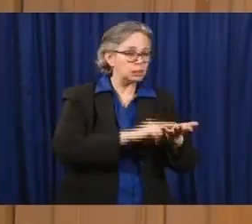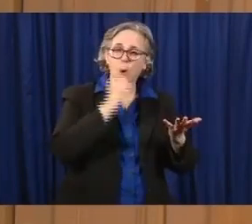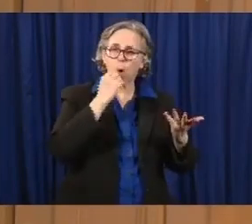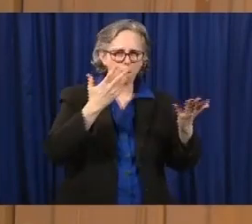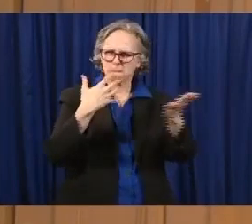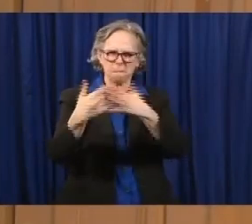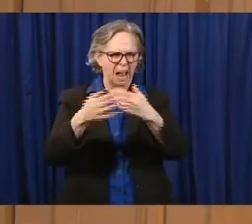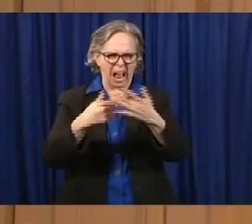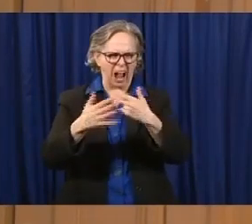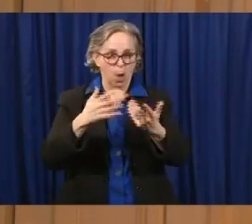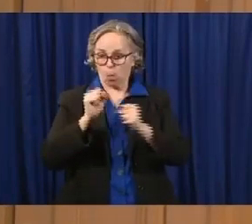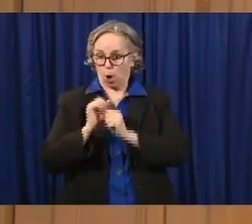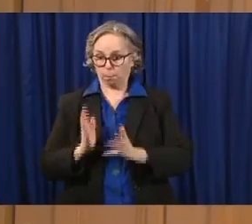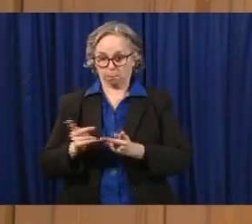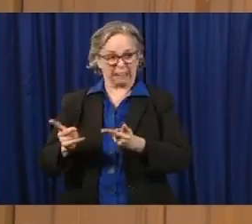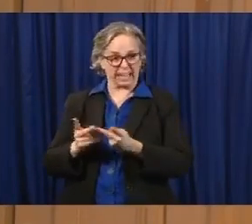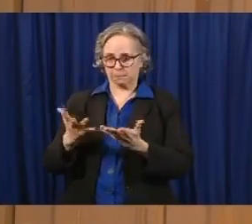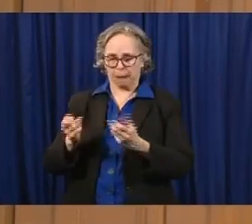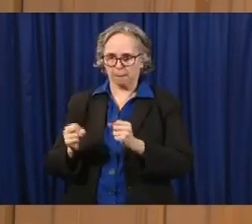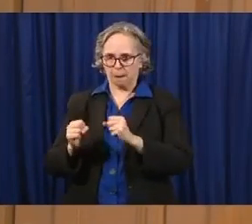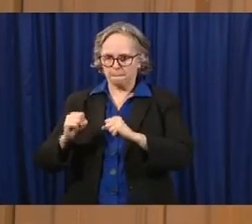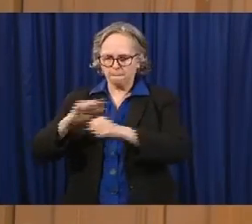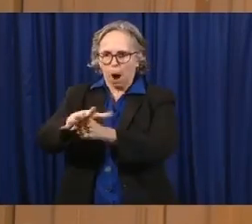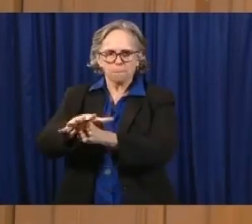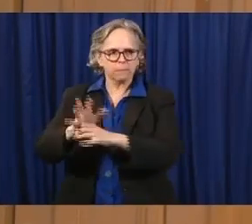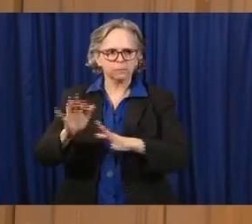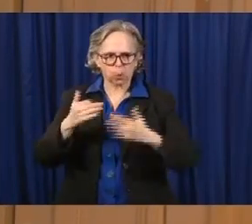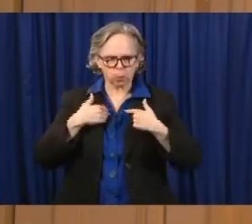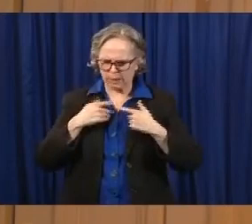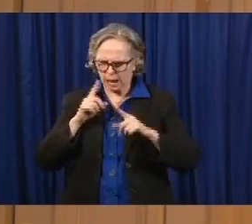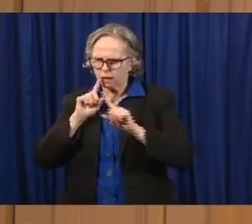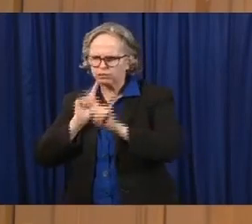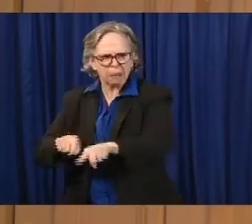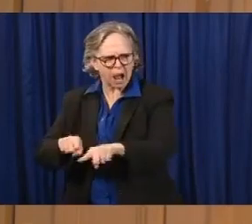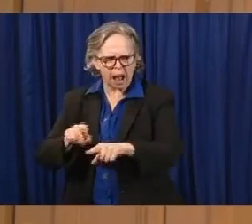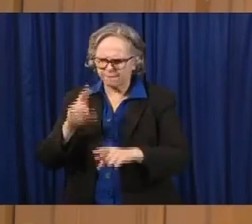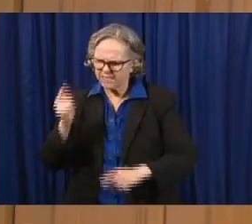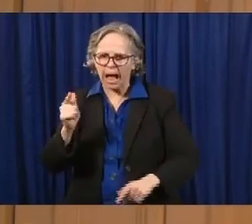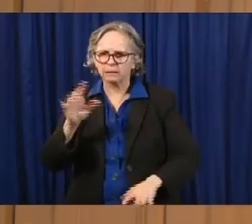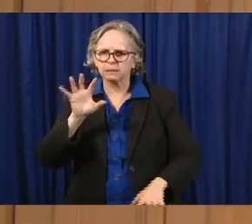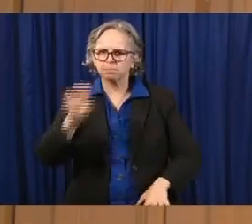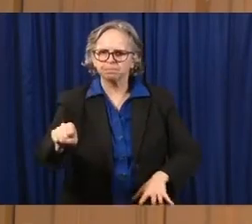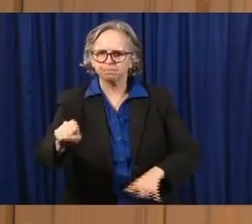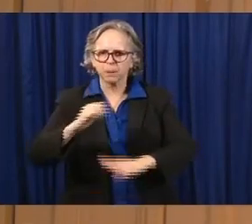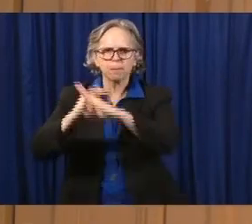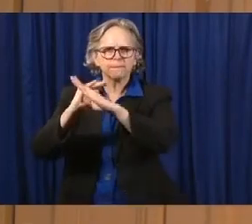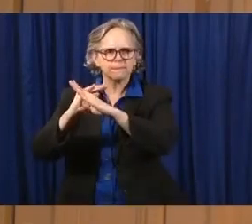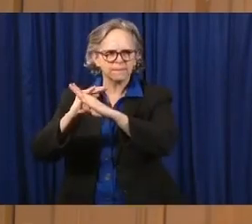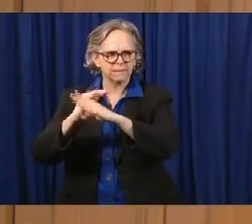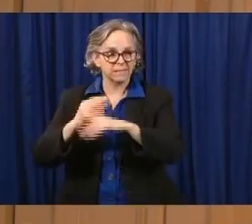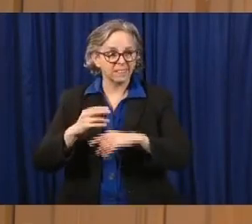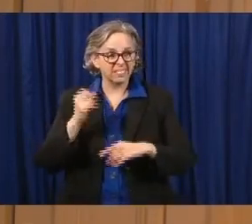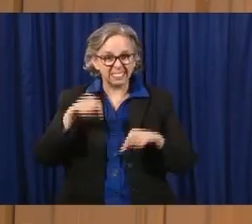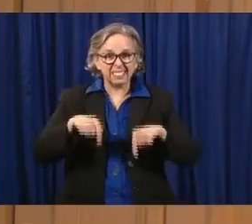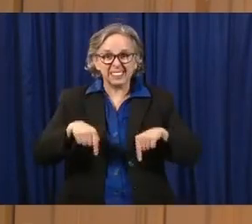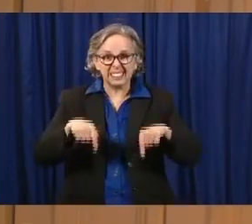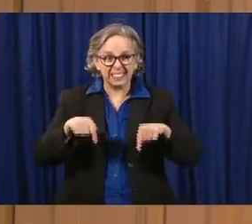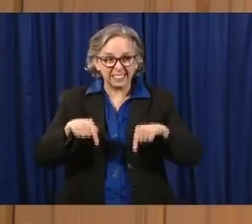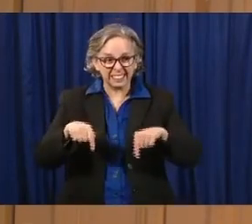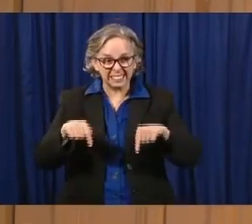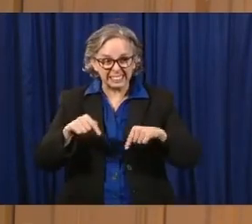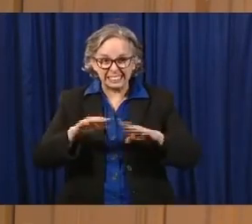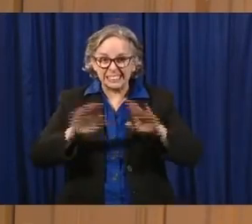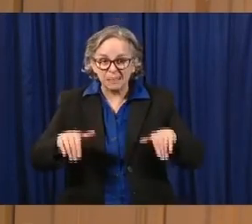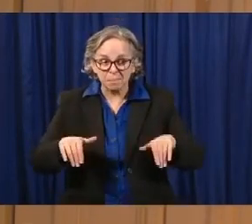put all our resources in the right place at the right time. So this is a system that did not really exist in this country, and we've been